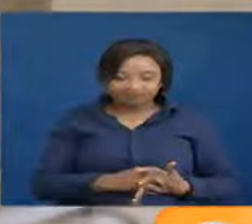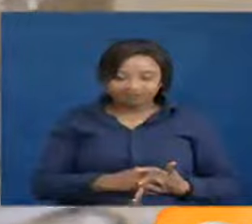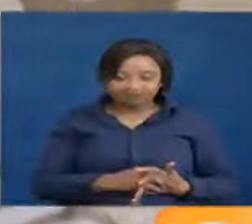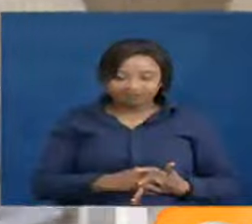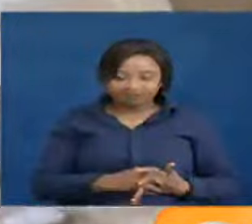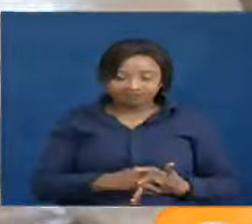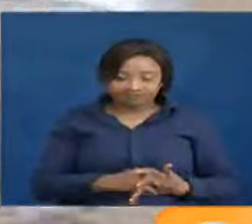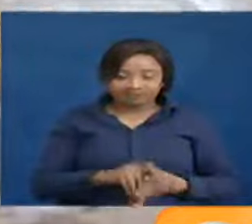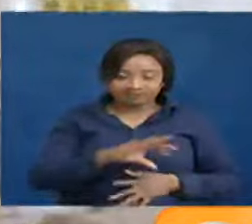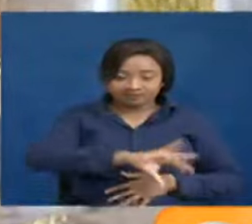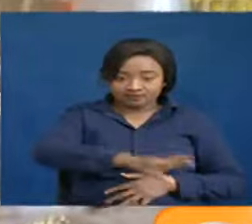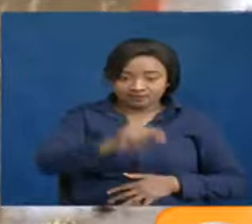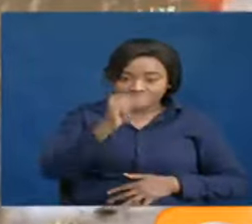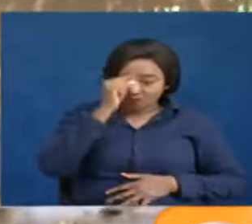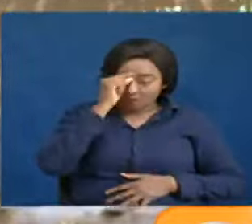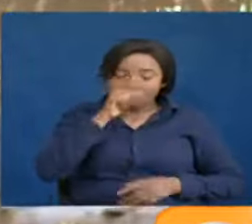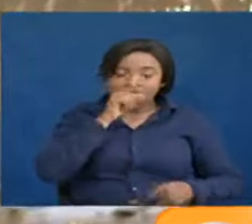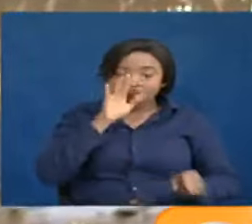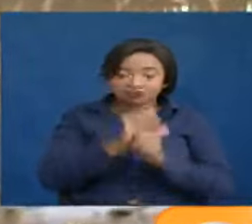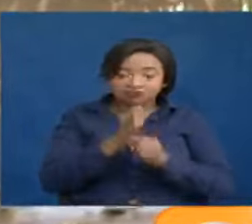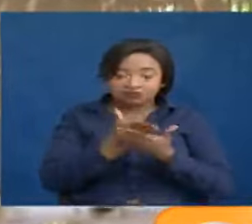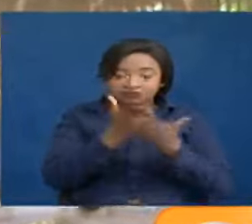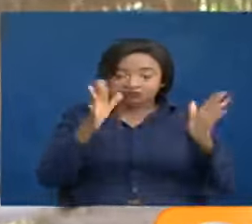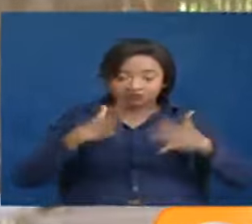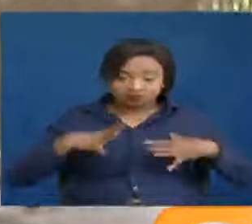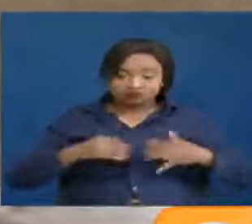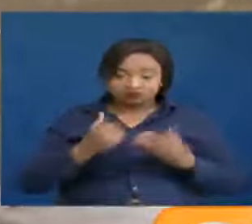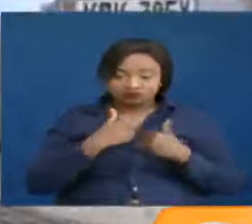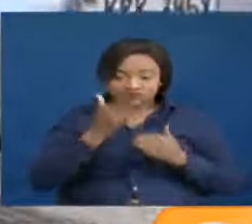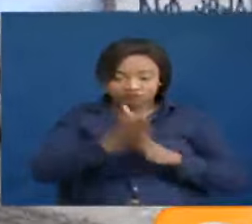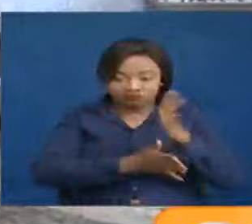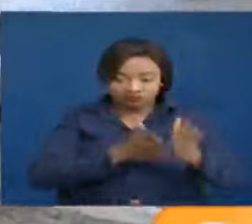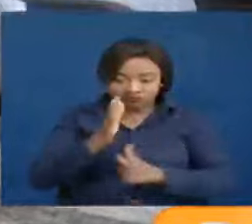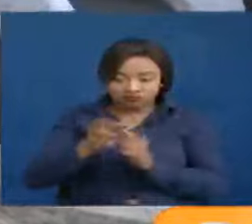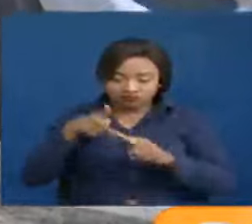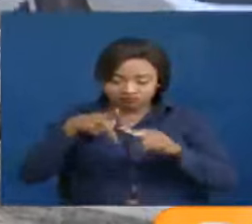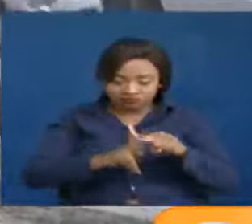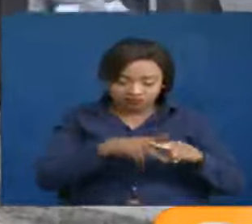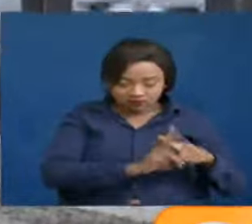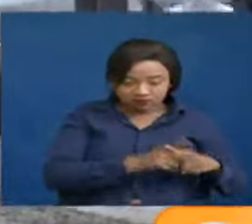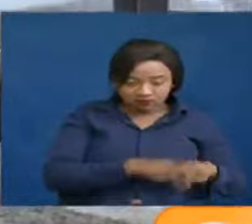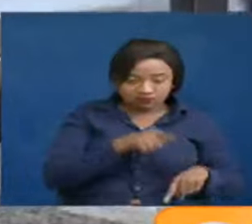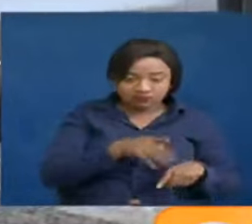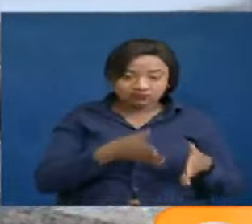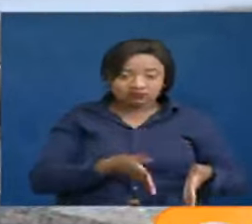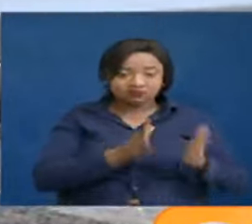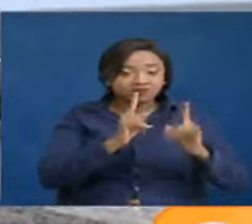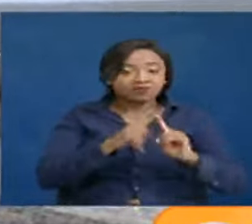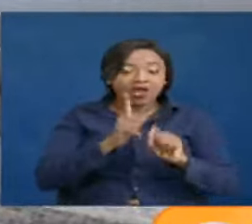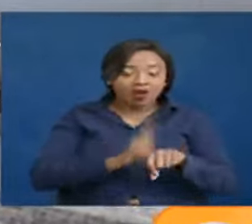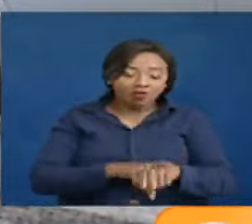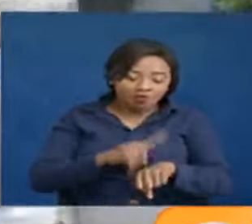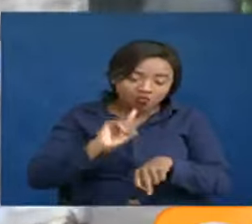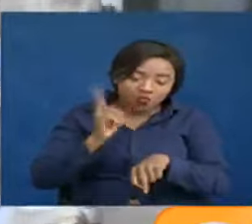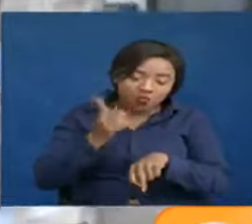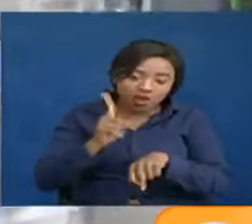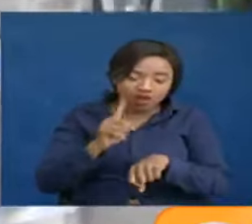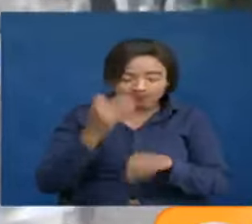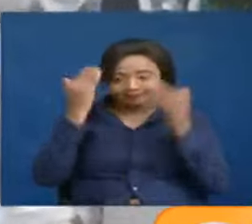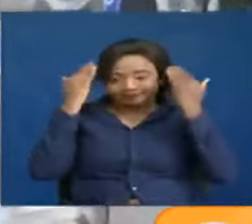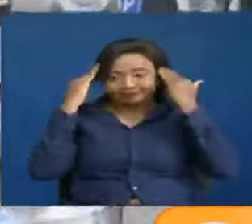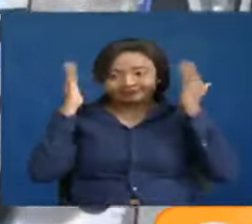While the county government has assured residents of plans to restore and rehabilitate the roads, the lack of specific timelines has left many